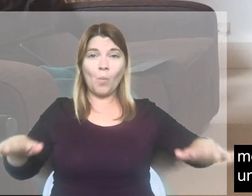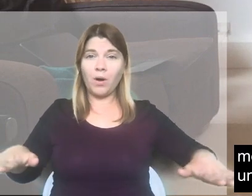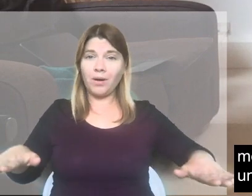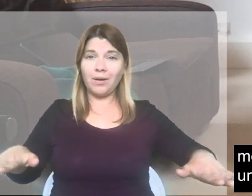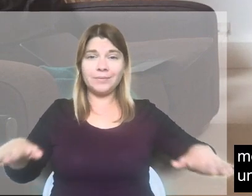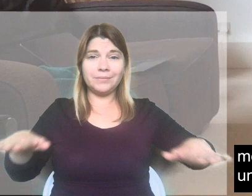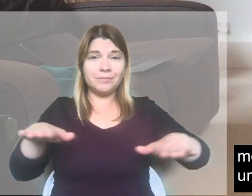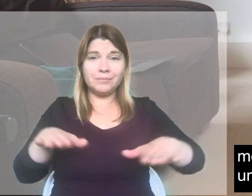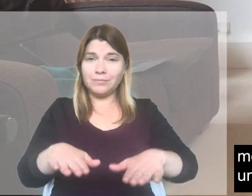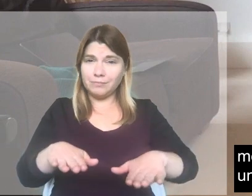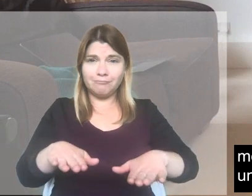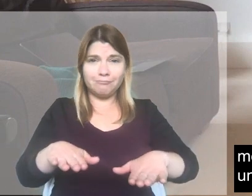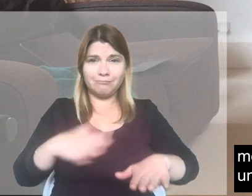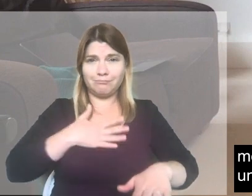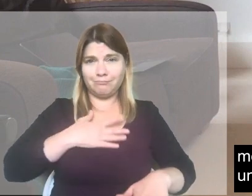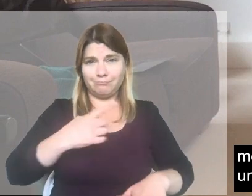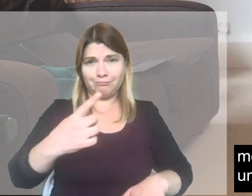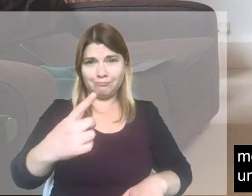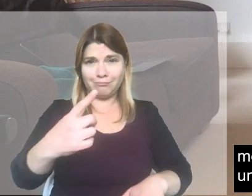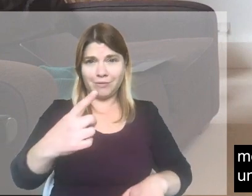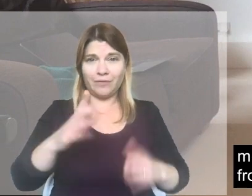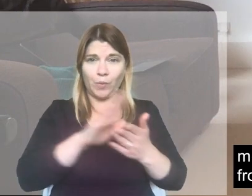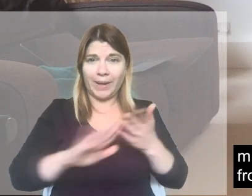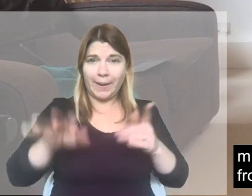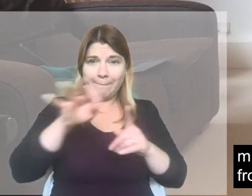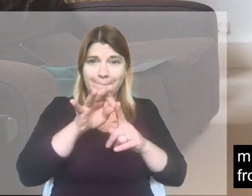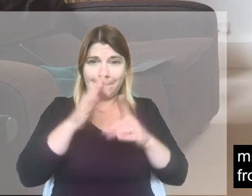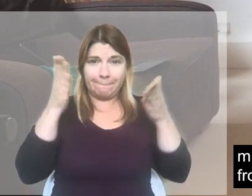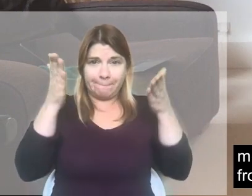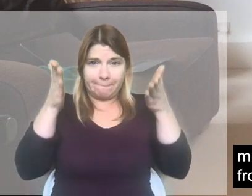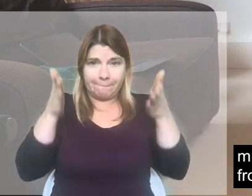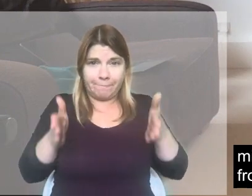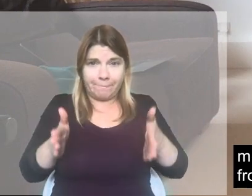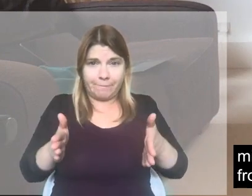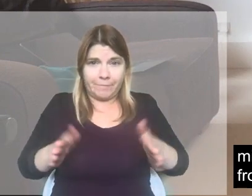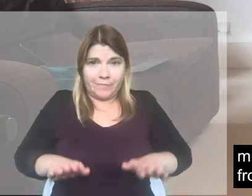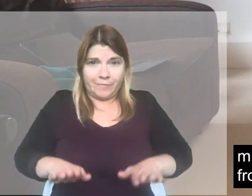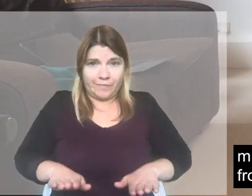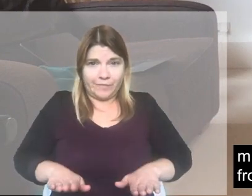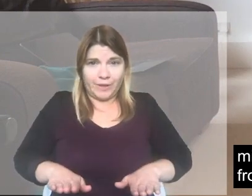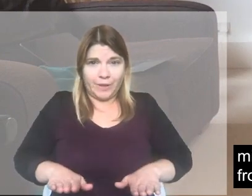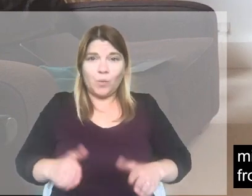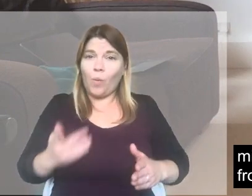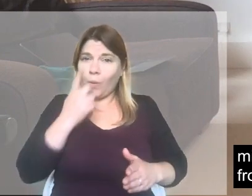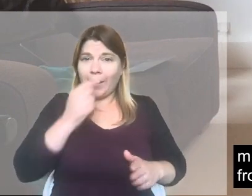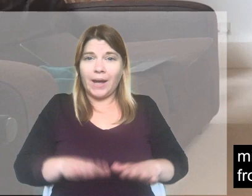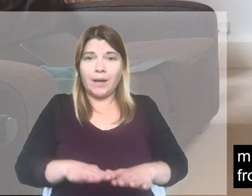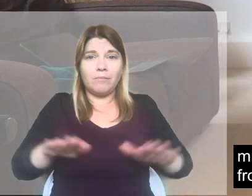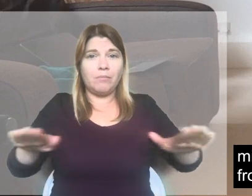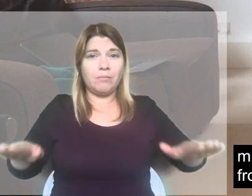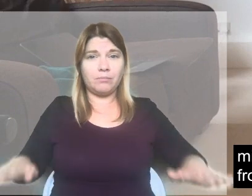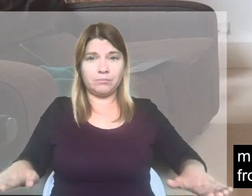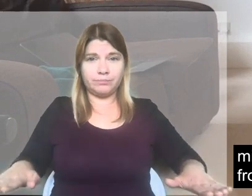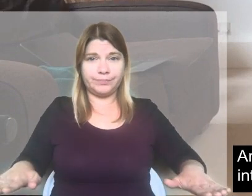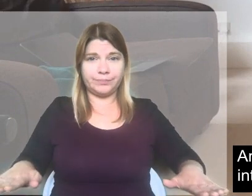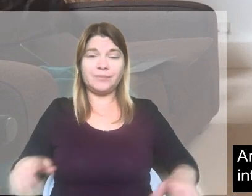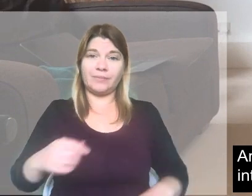a more narrow position with your feet under your hips. Mine are more like about half a meter apart from each